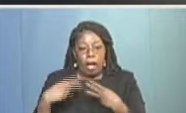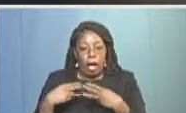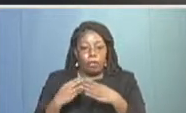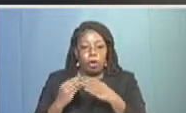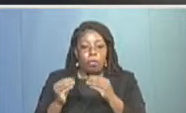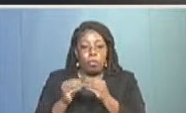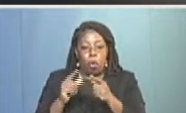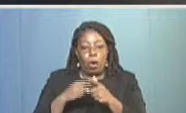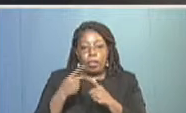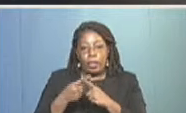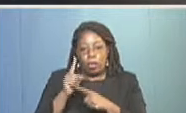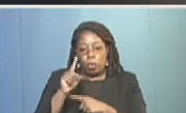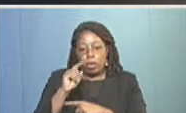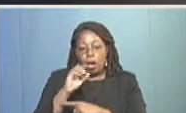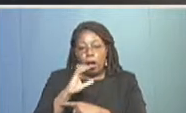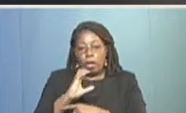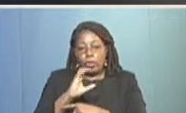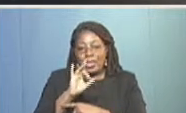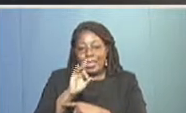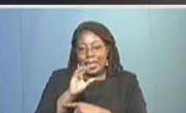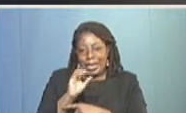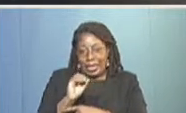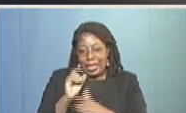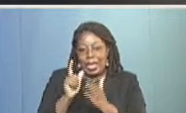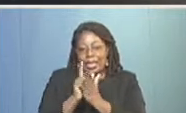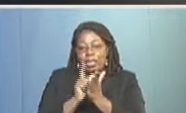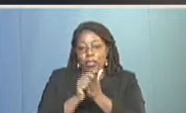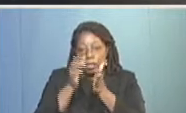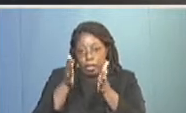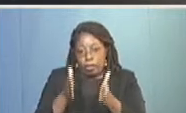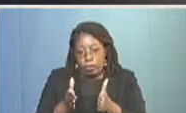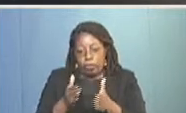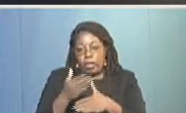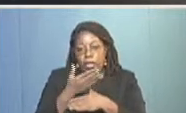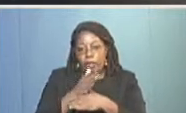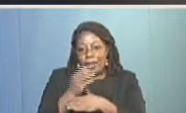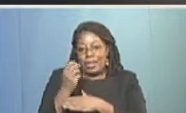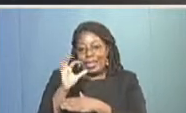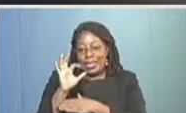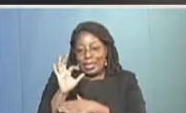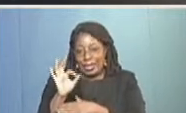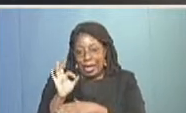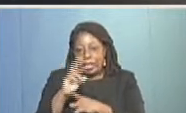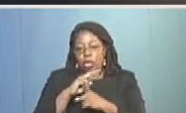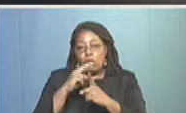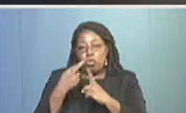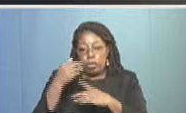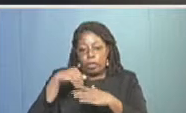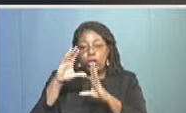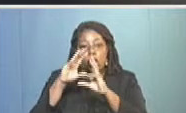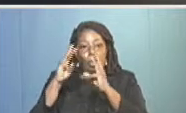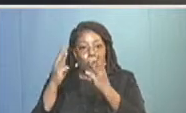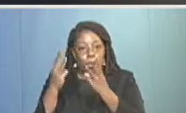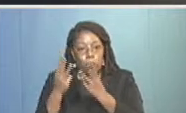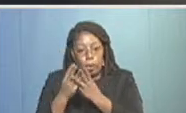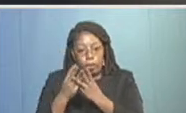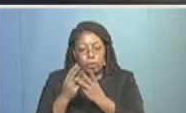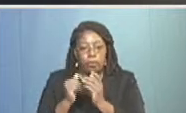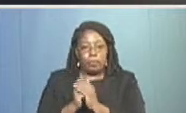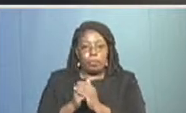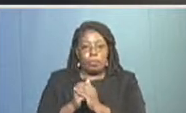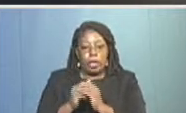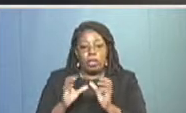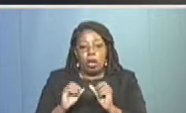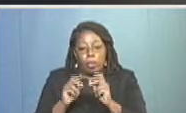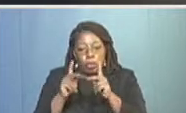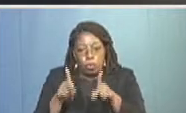over 180 legislatures divided between 9 geographic regions of the Commonwealth. It offers a vast opportunity